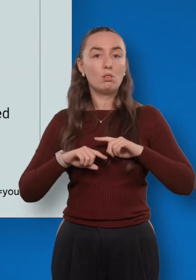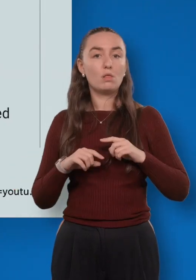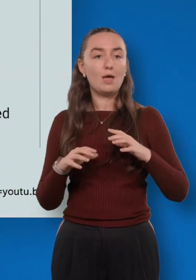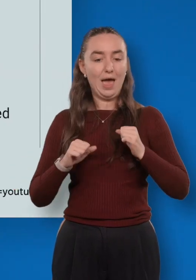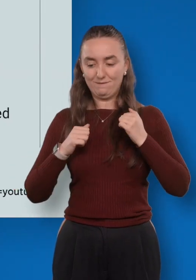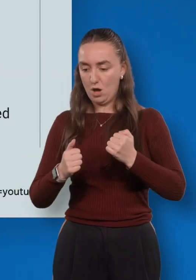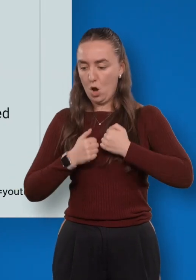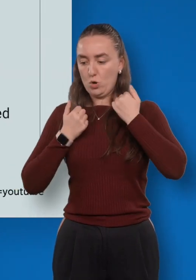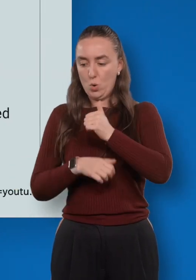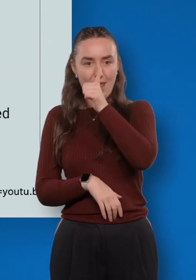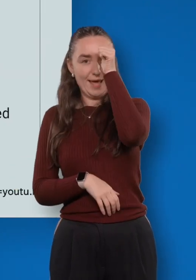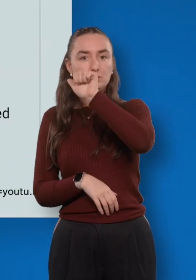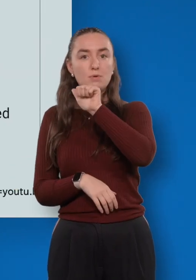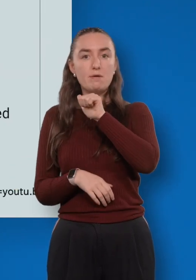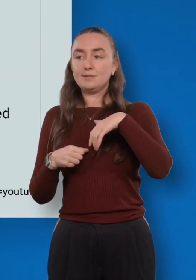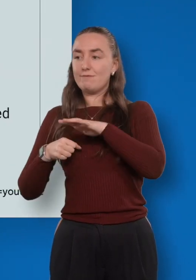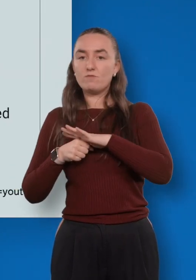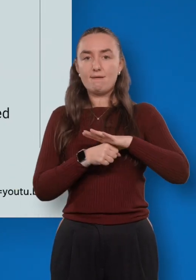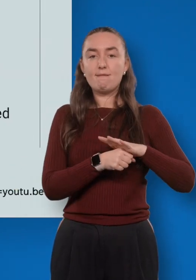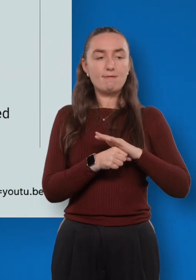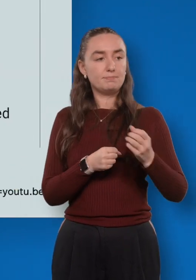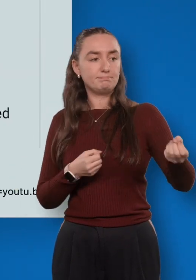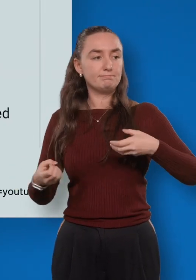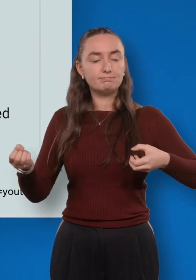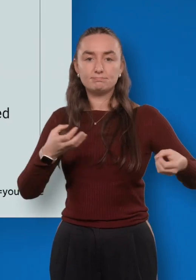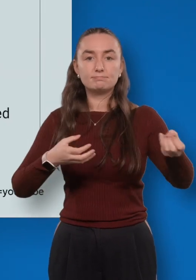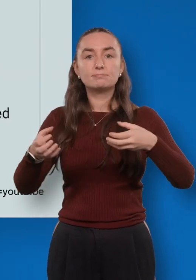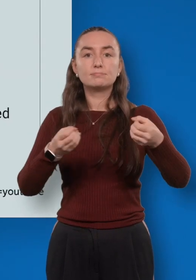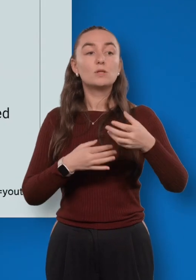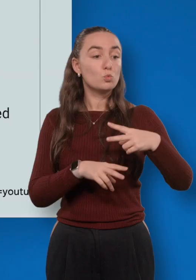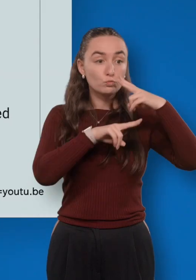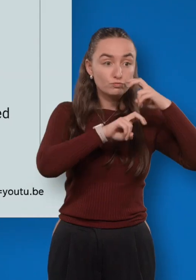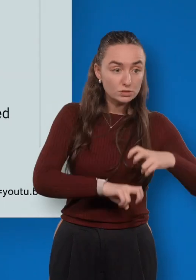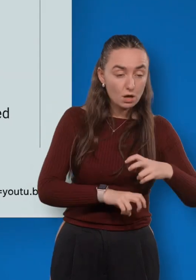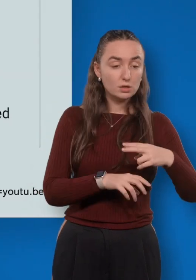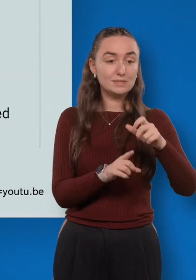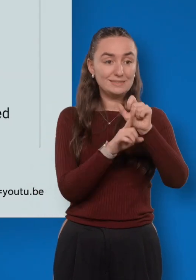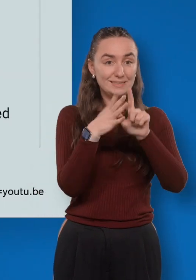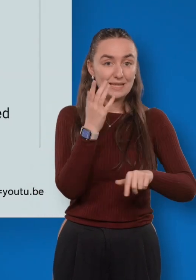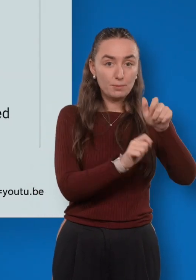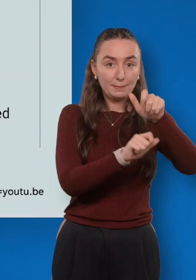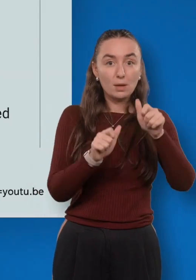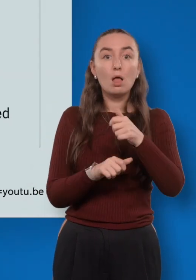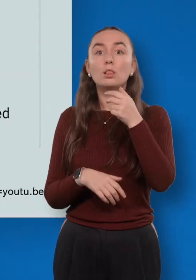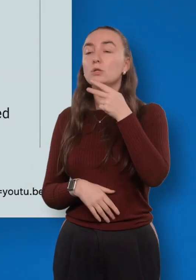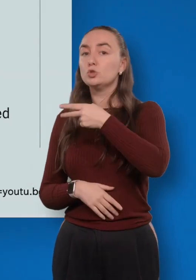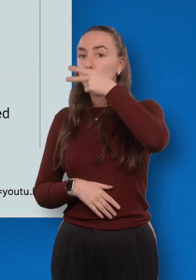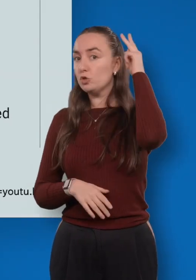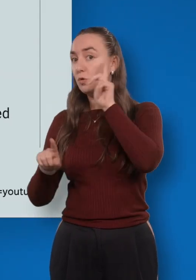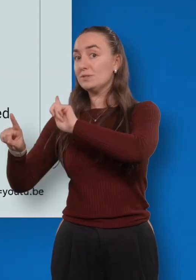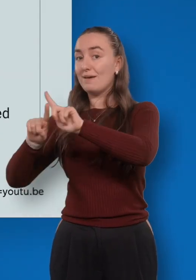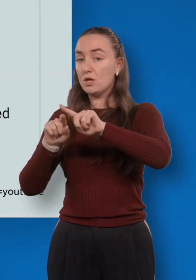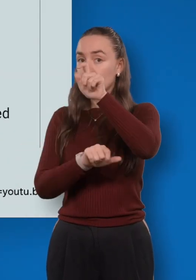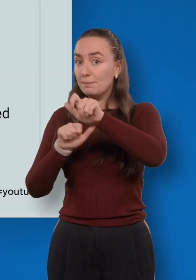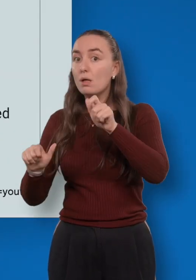have expertise in working in research with disabled people, with neurodiverse people, across